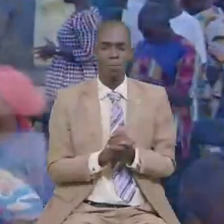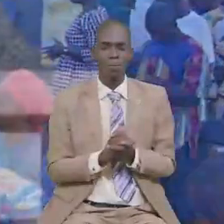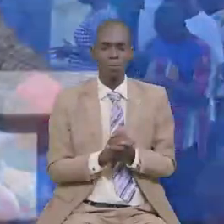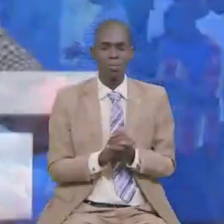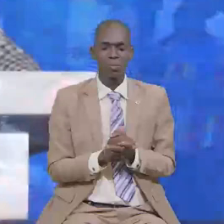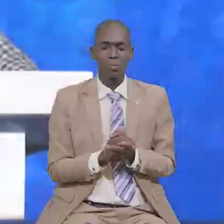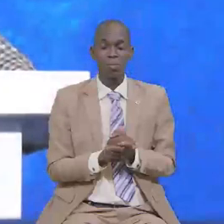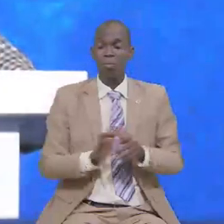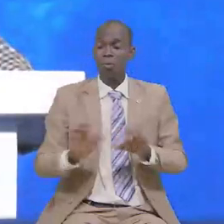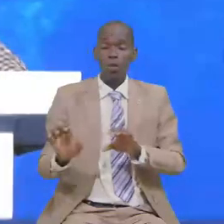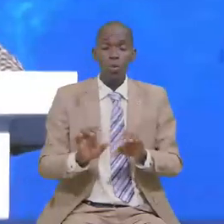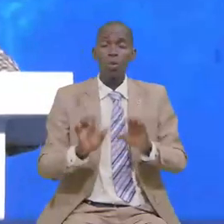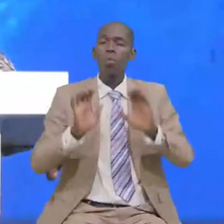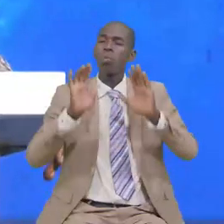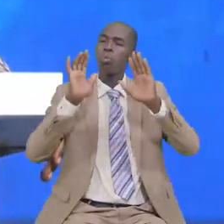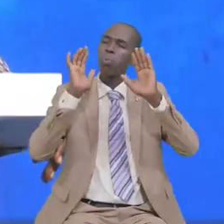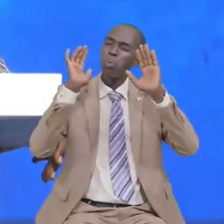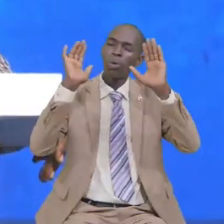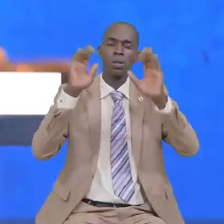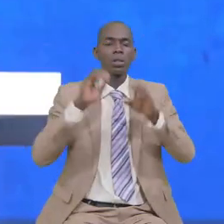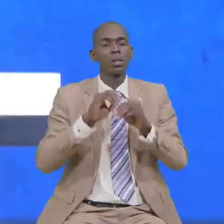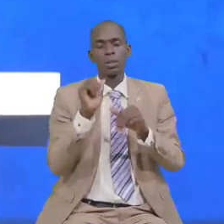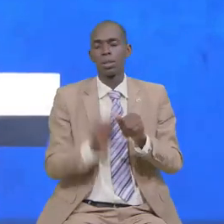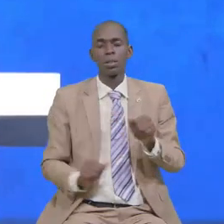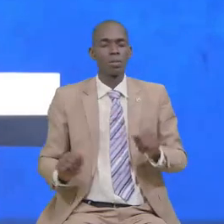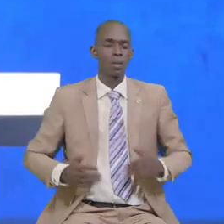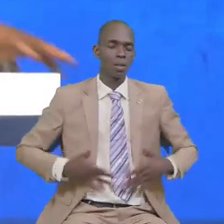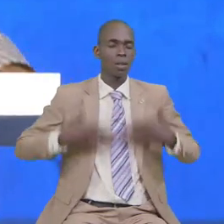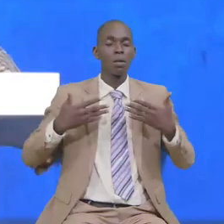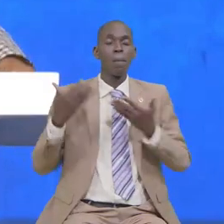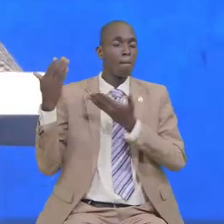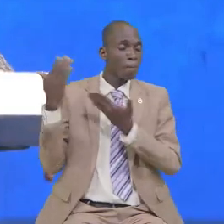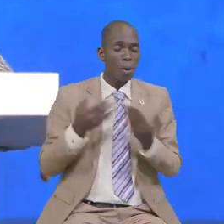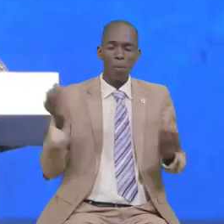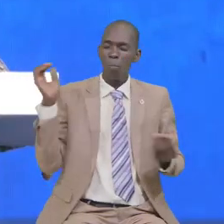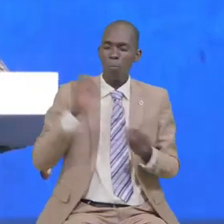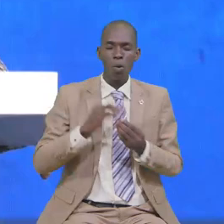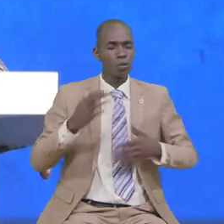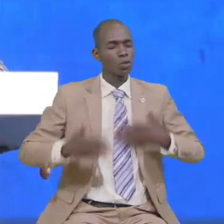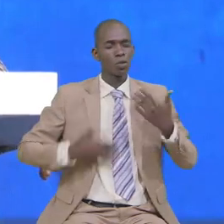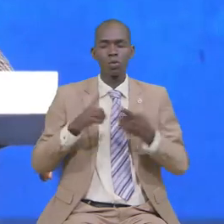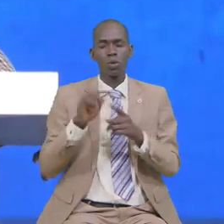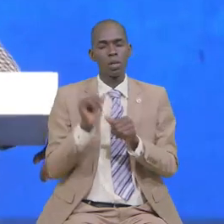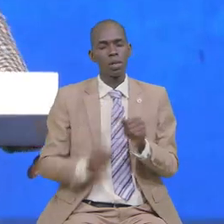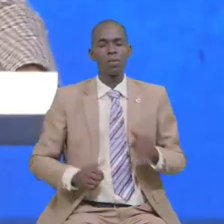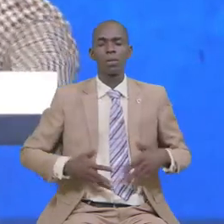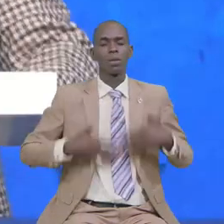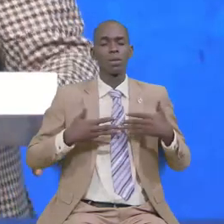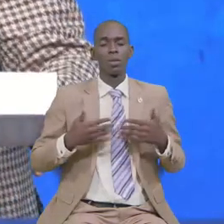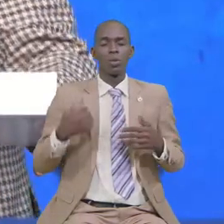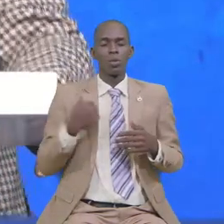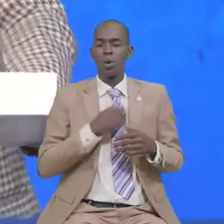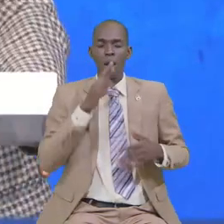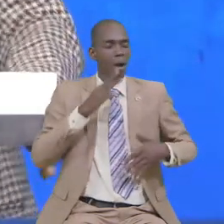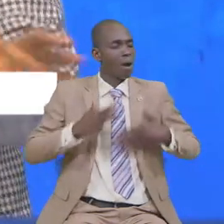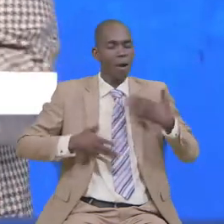Do wonders in every life. Bring more joy to every life. We're excited to be